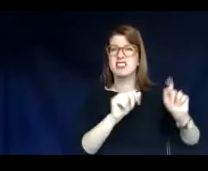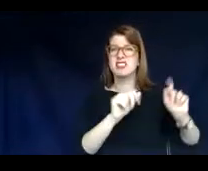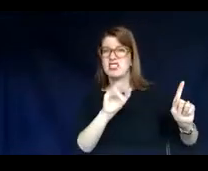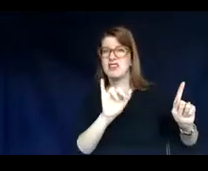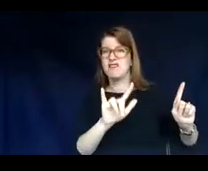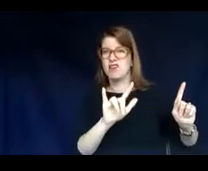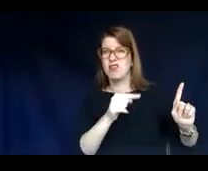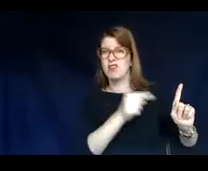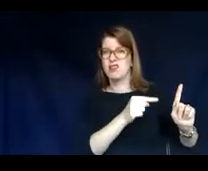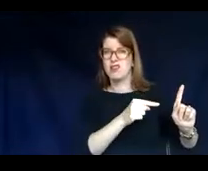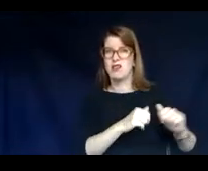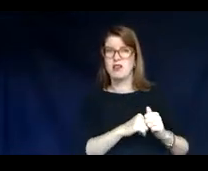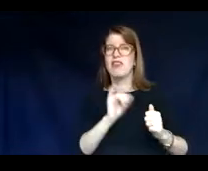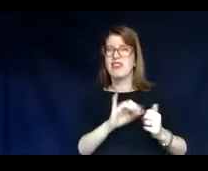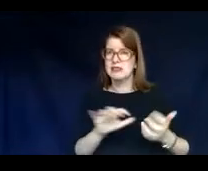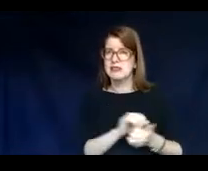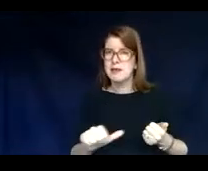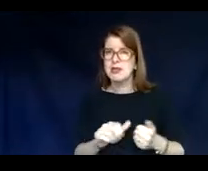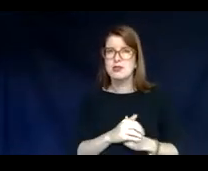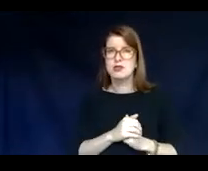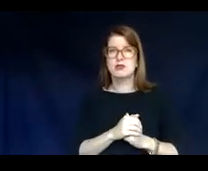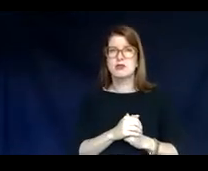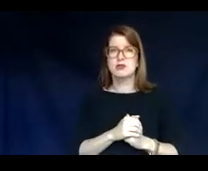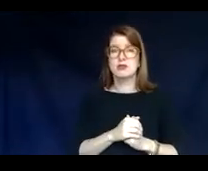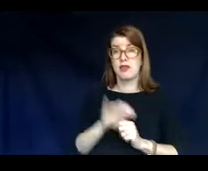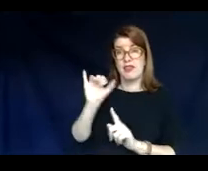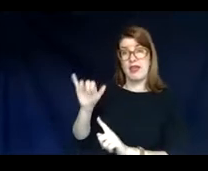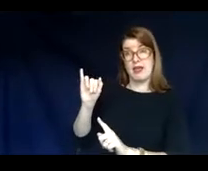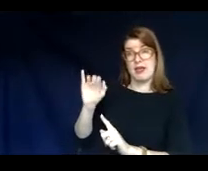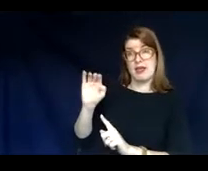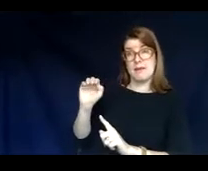His damage done. I never saw that imam again.